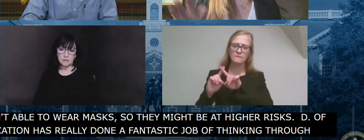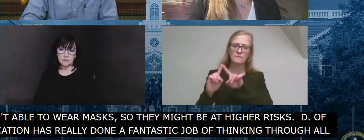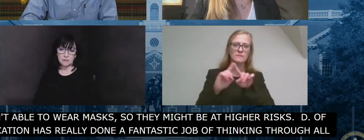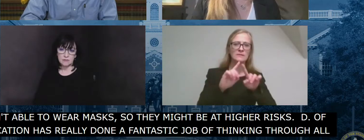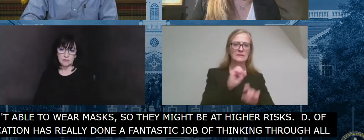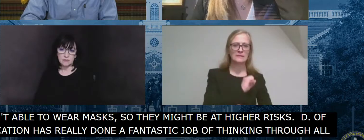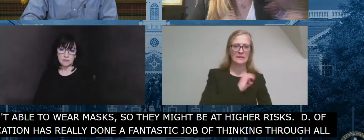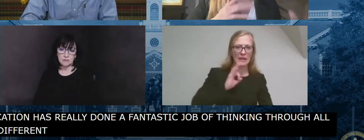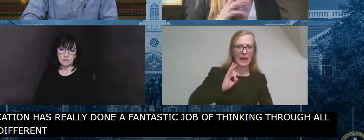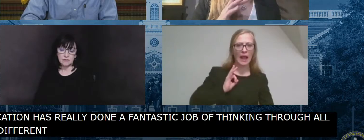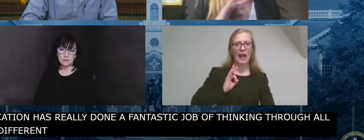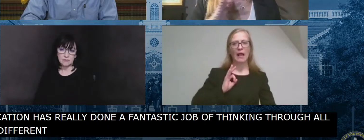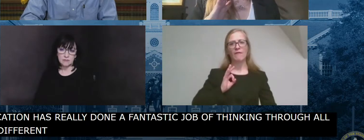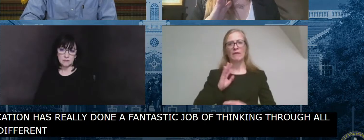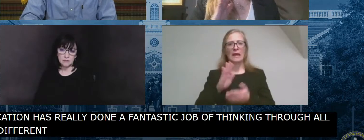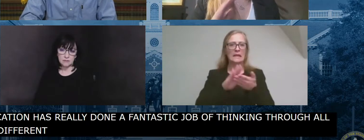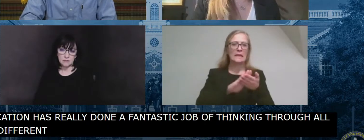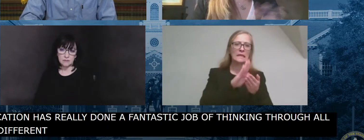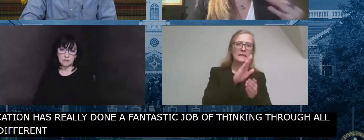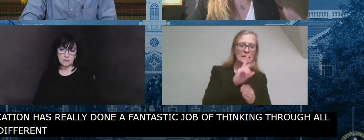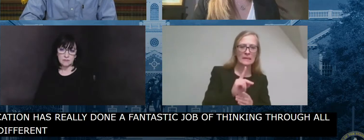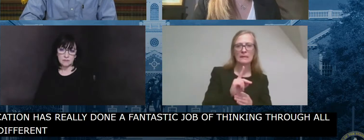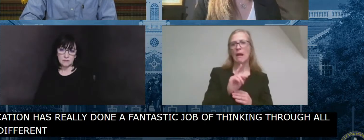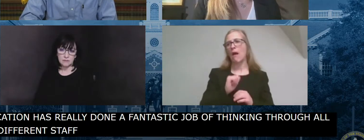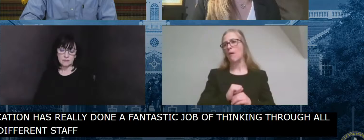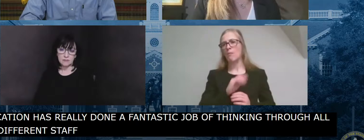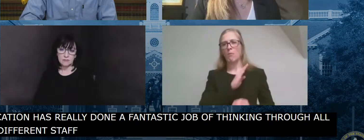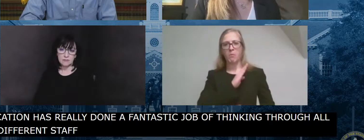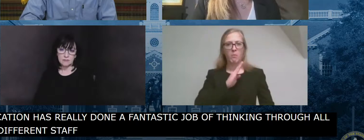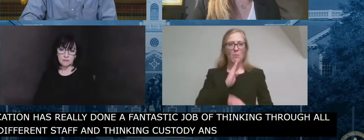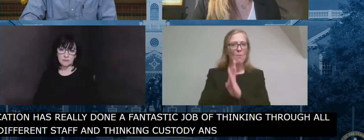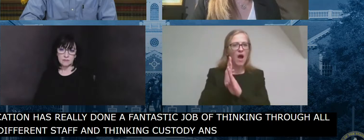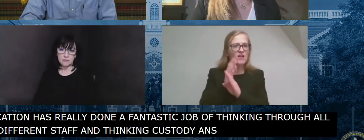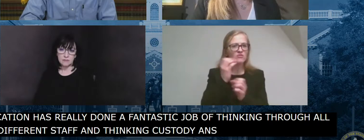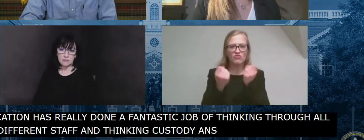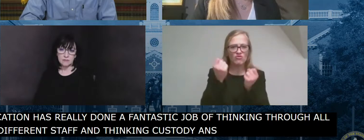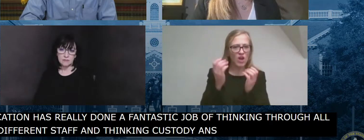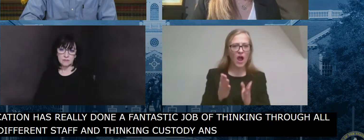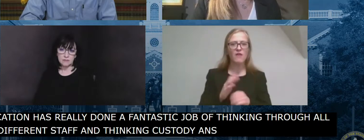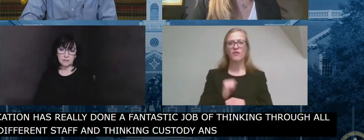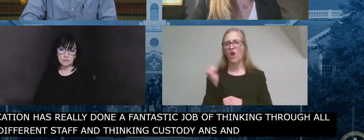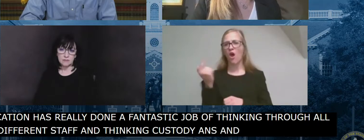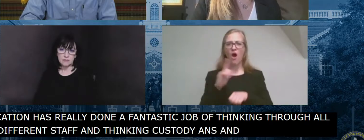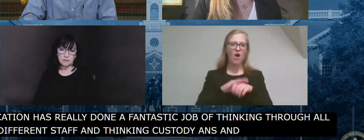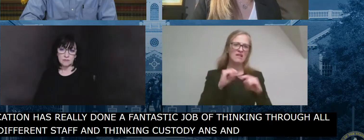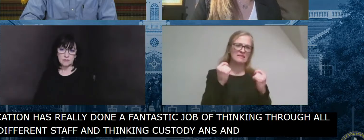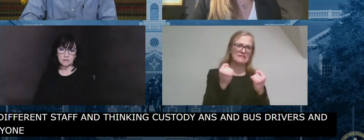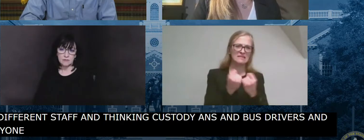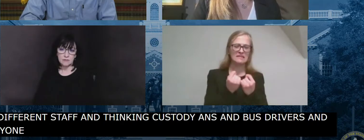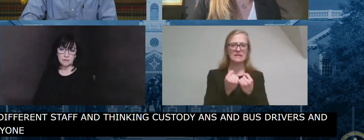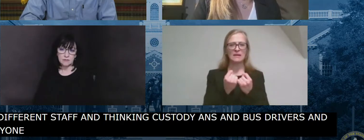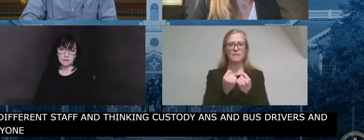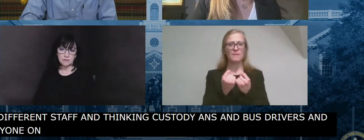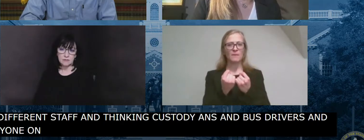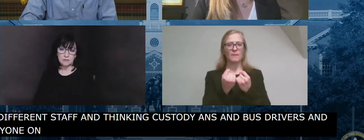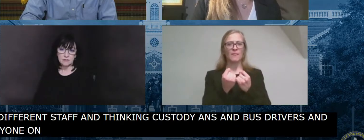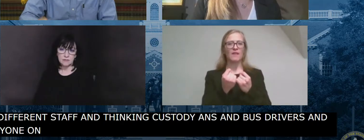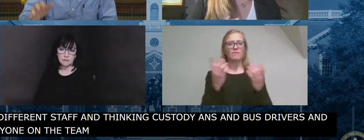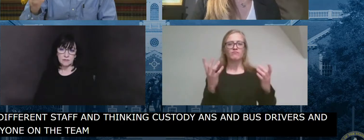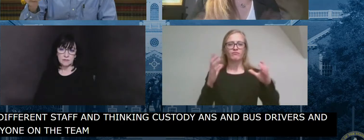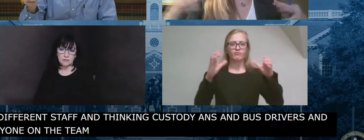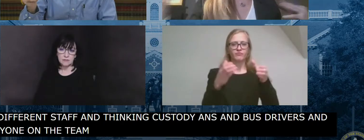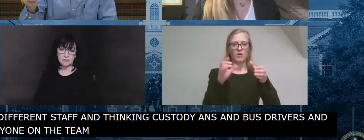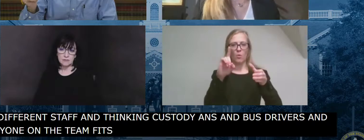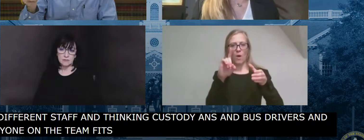staff and thinking custodians and bus drivers and, you know, everyone on the team fits under 1B.